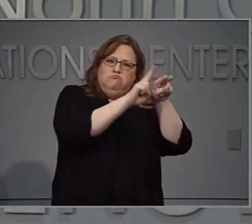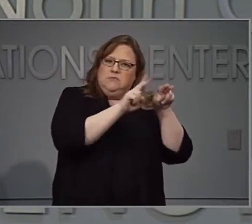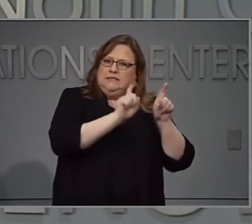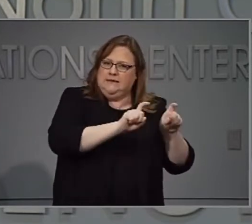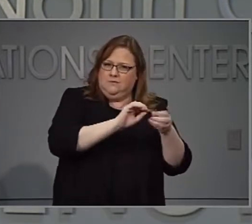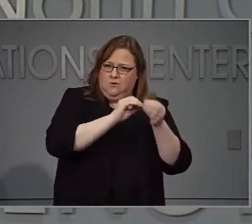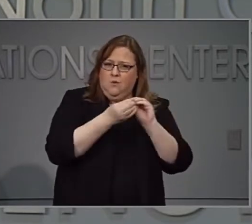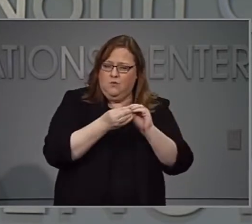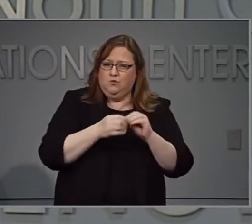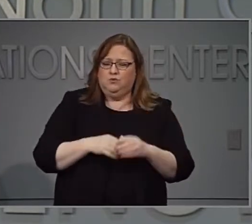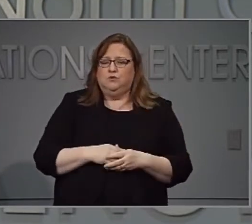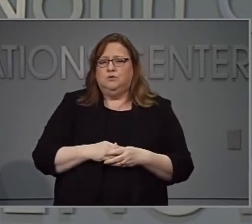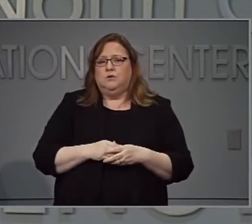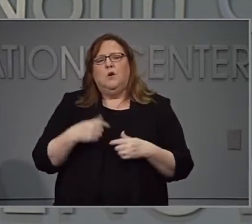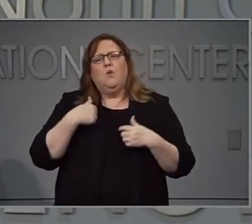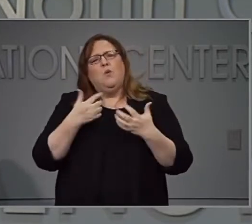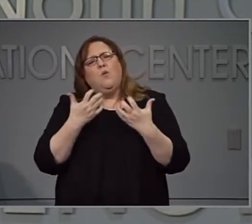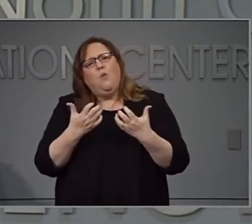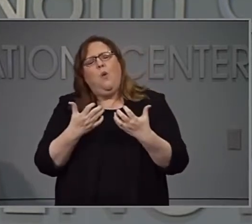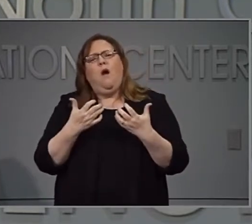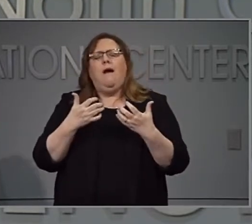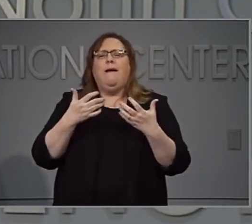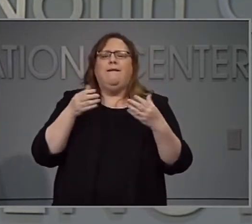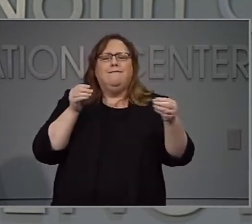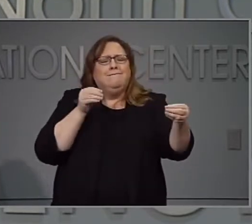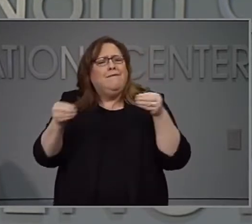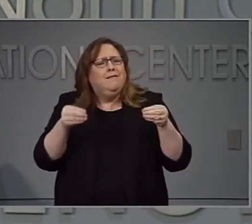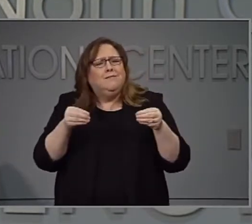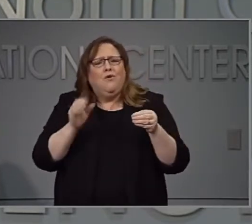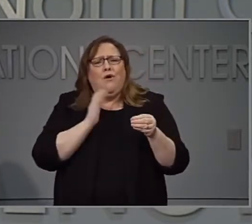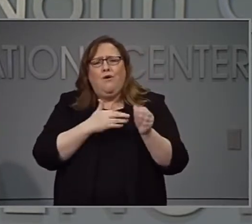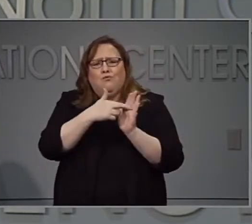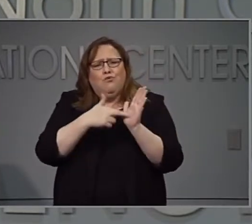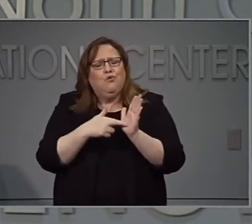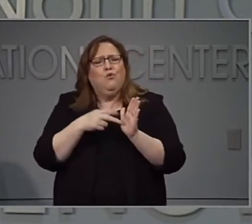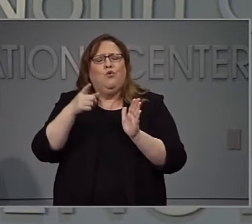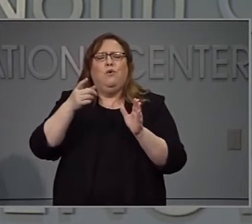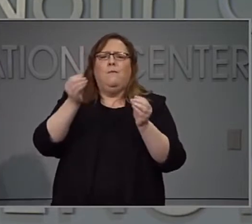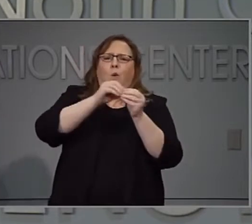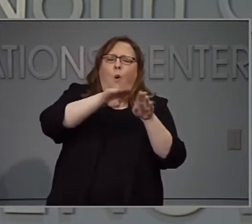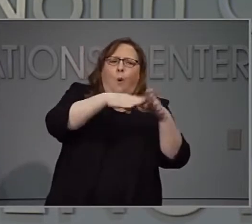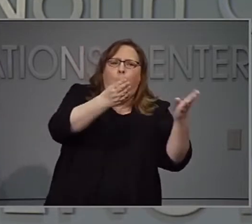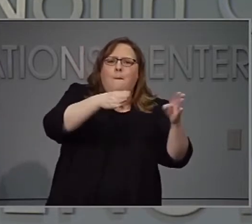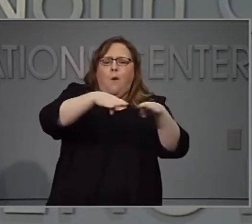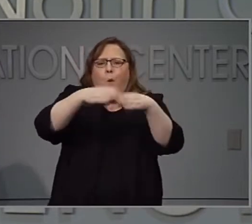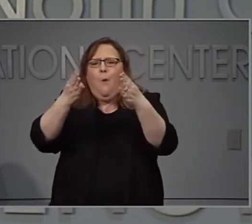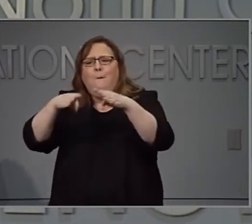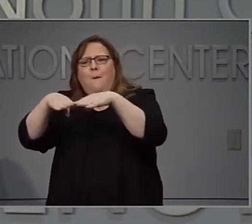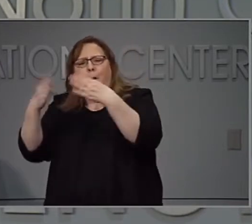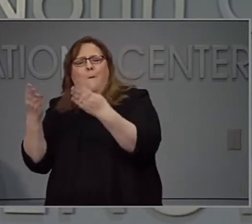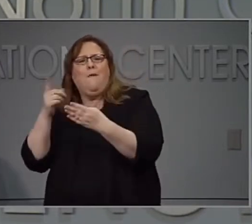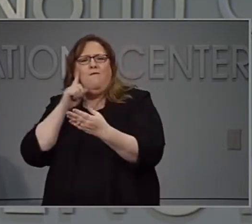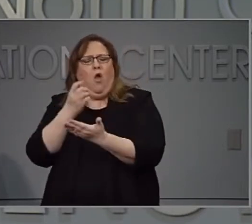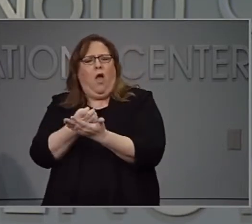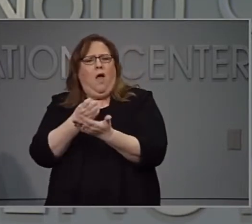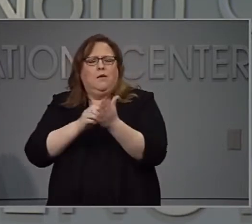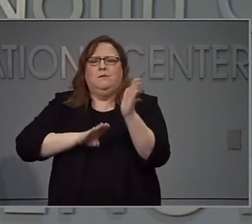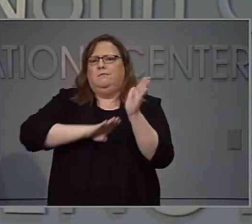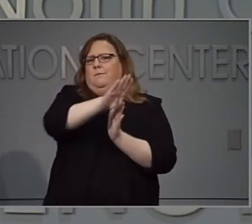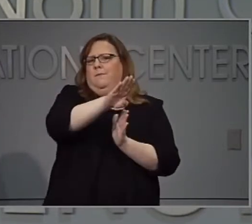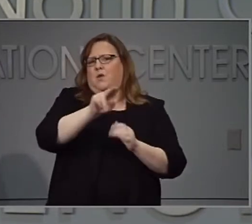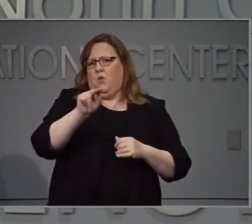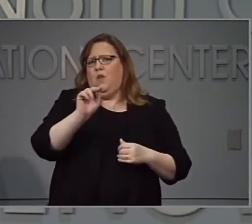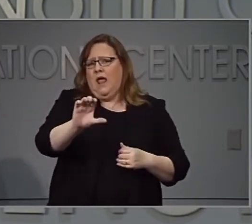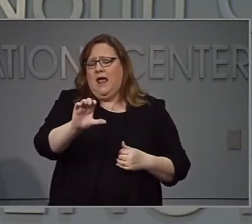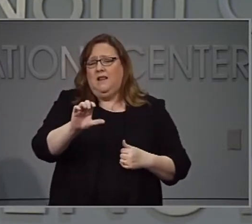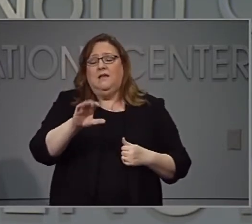to the process of easing restrictions and beginning to open more of our economy in North Carolina.